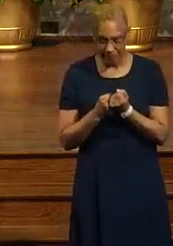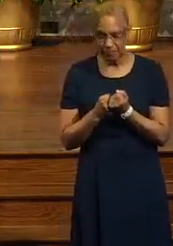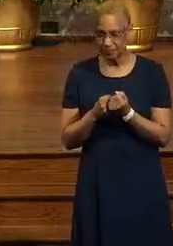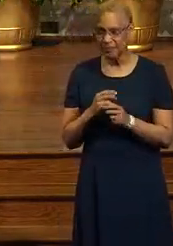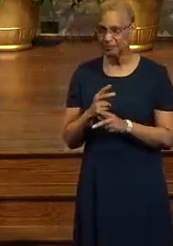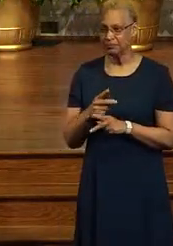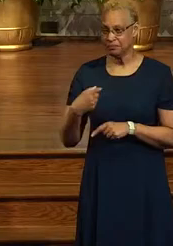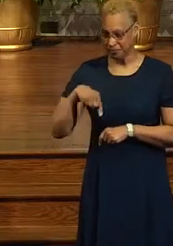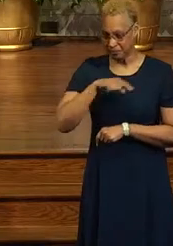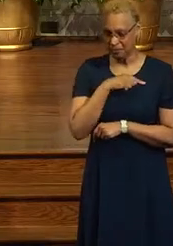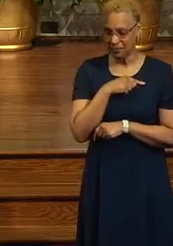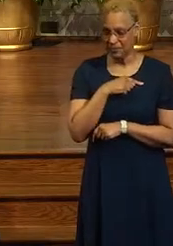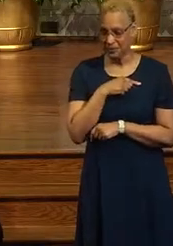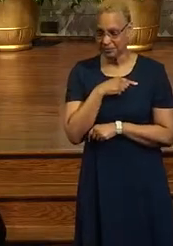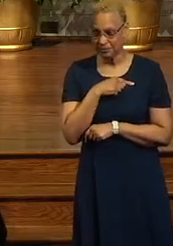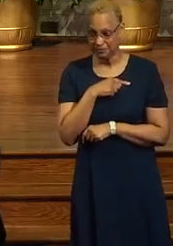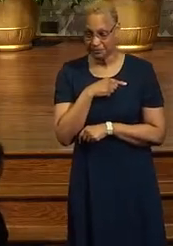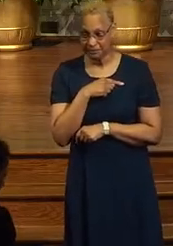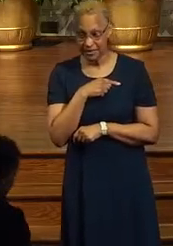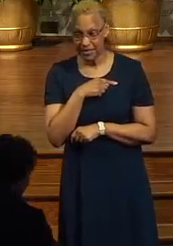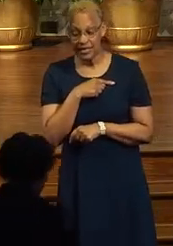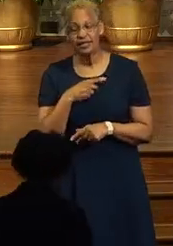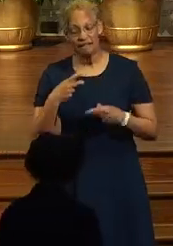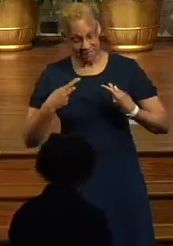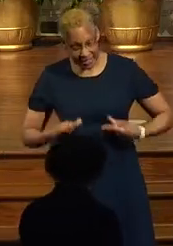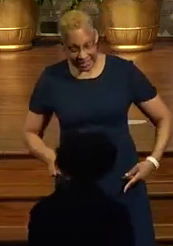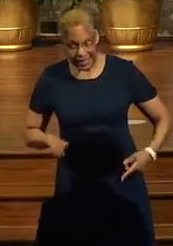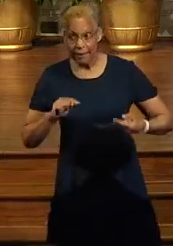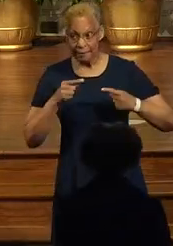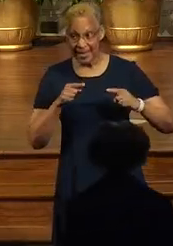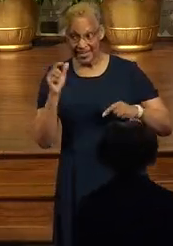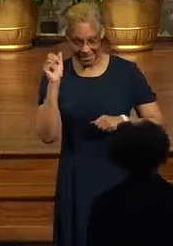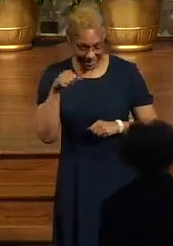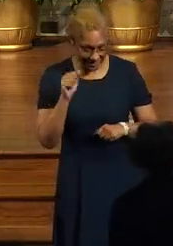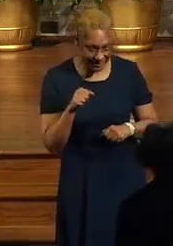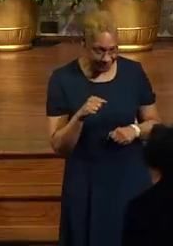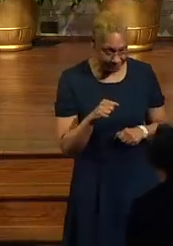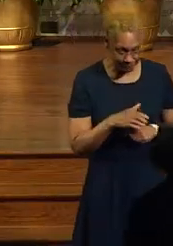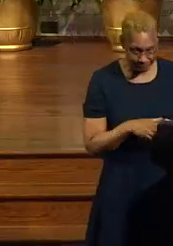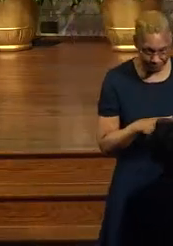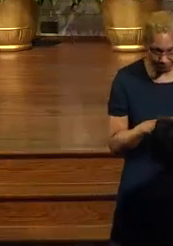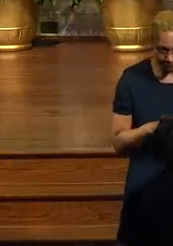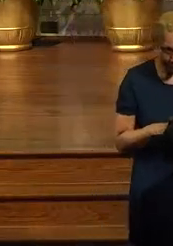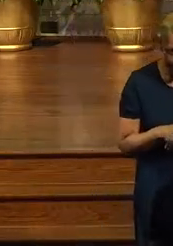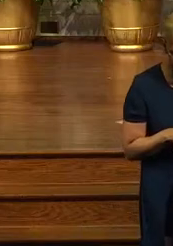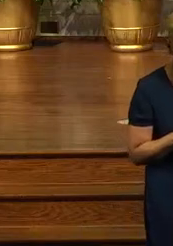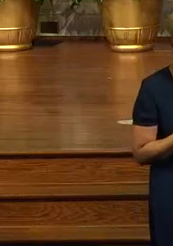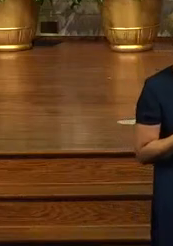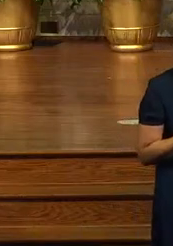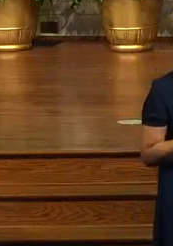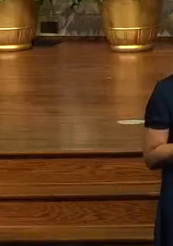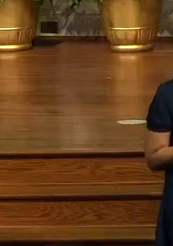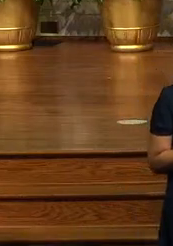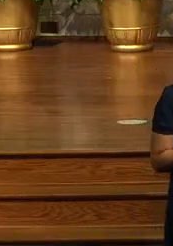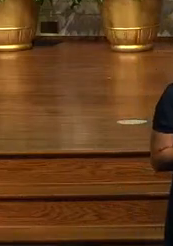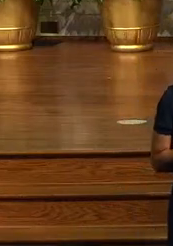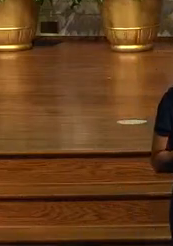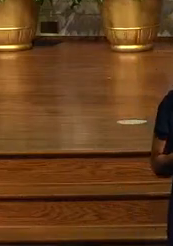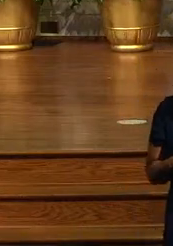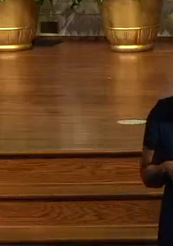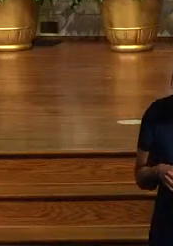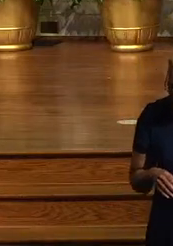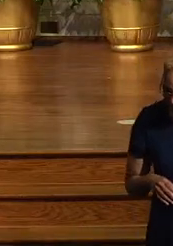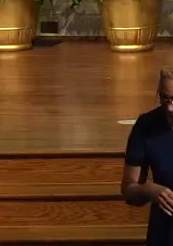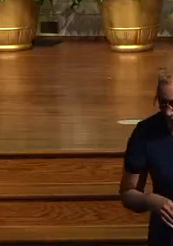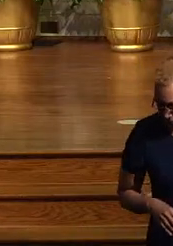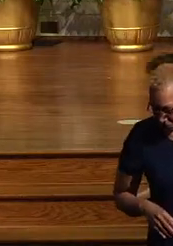But yes, we are damaged physically. There is pain. And The fix for pain is like